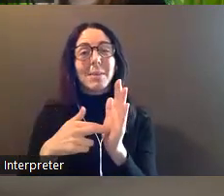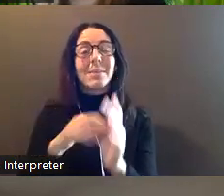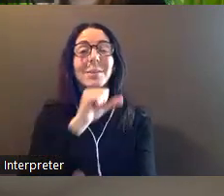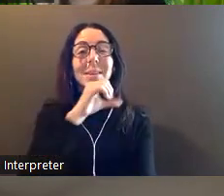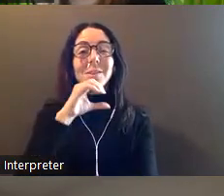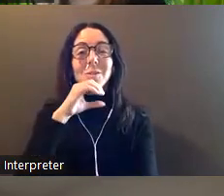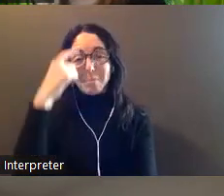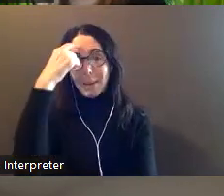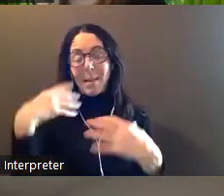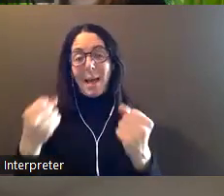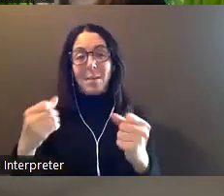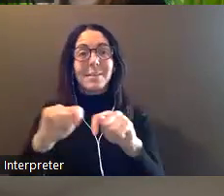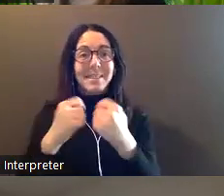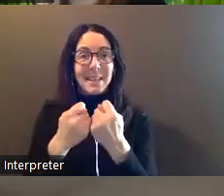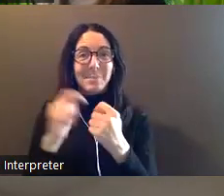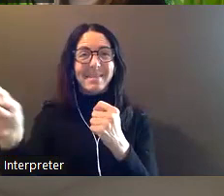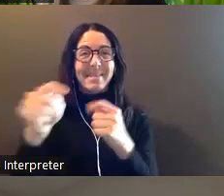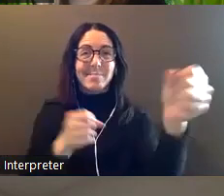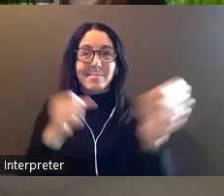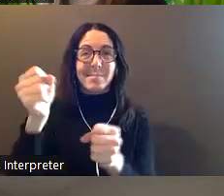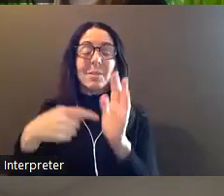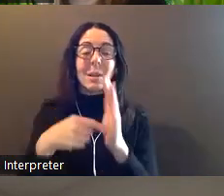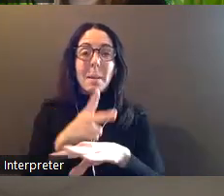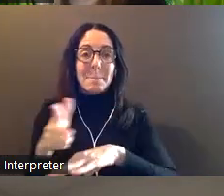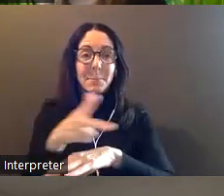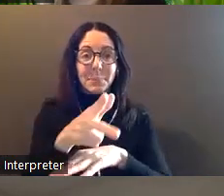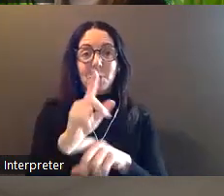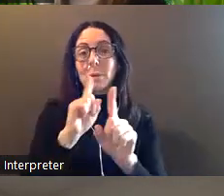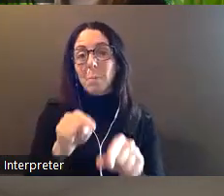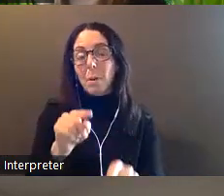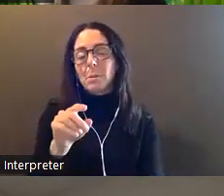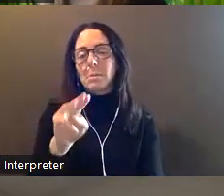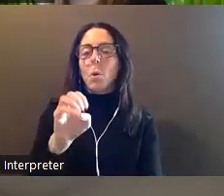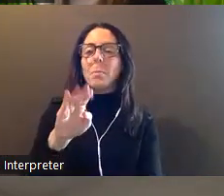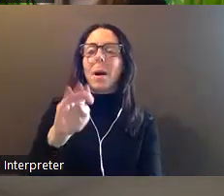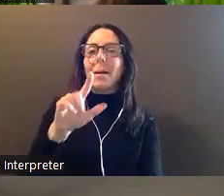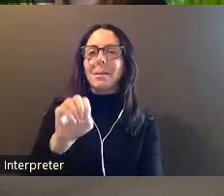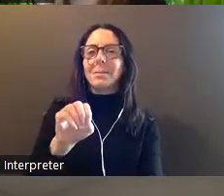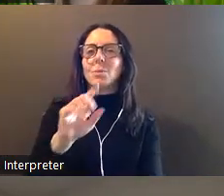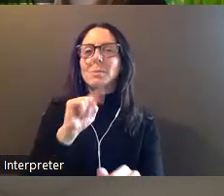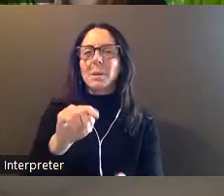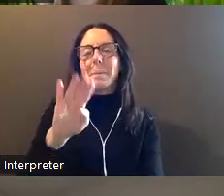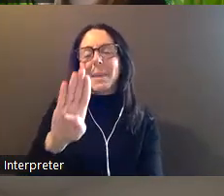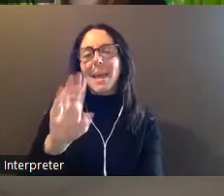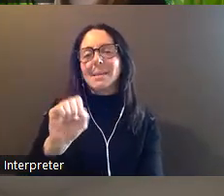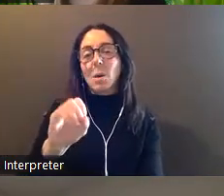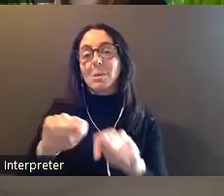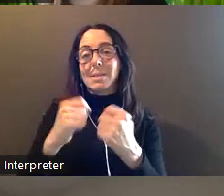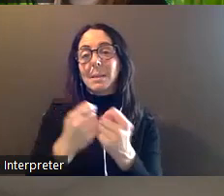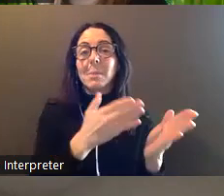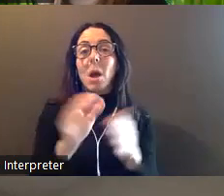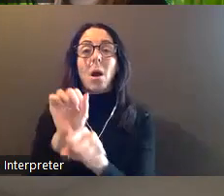health outreach teams, including the mobile response or BSO teams, an